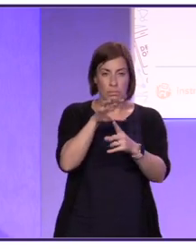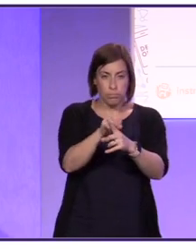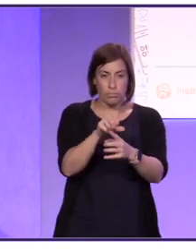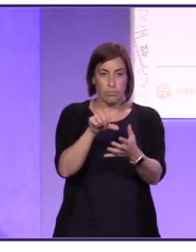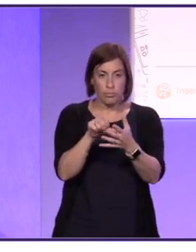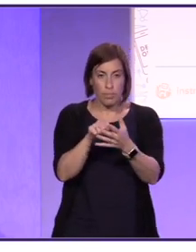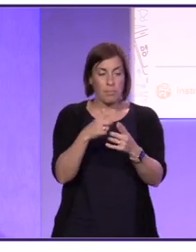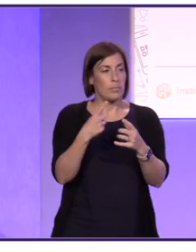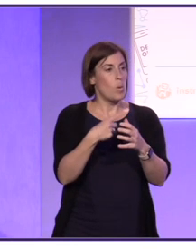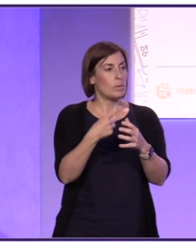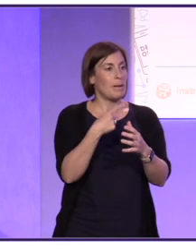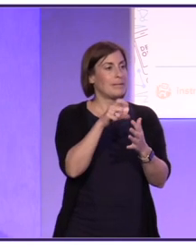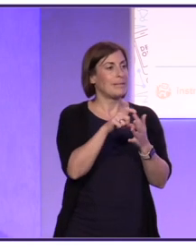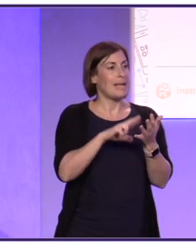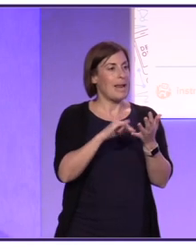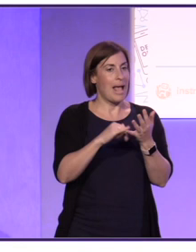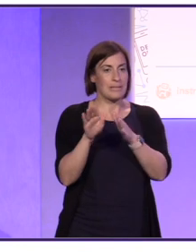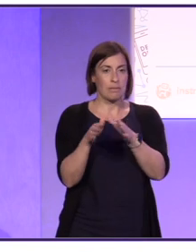US.